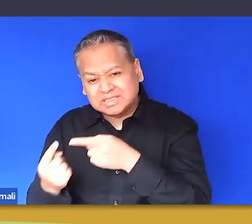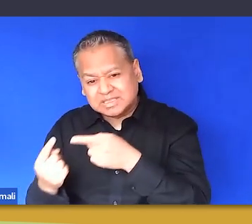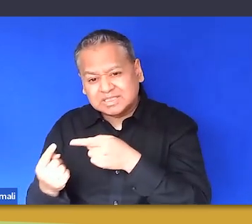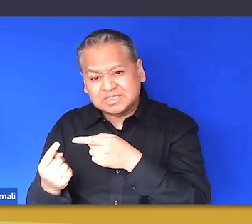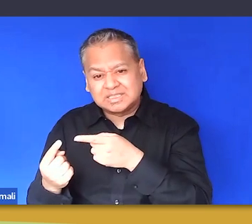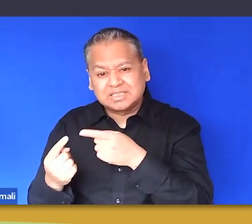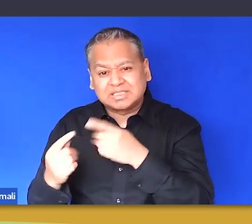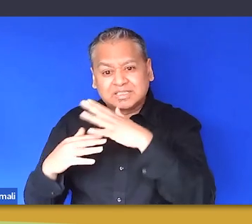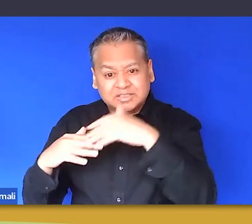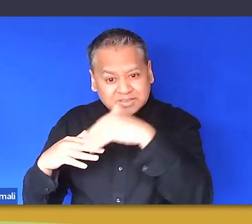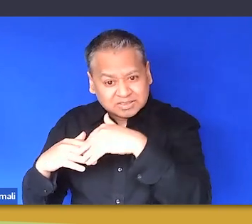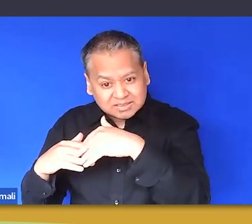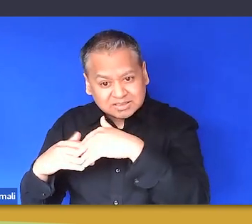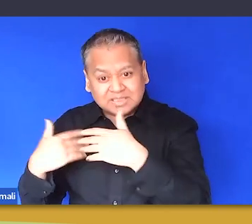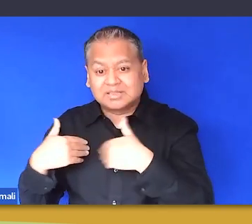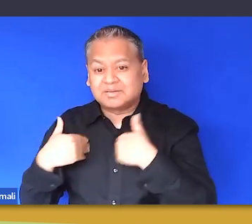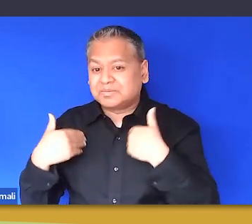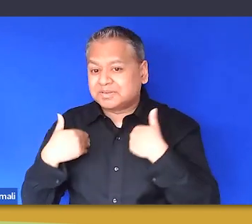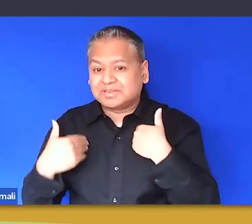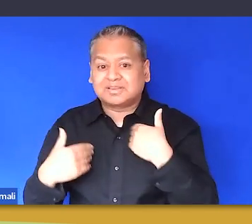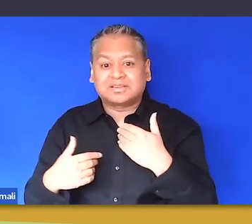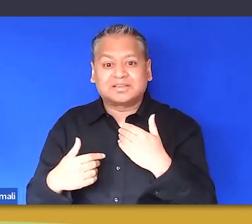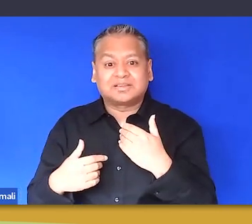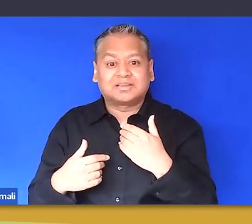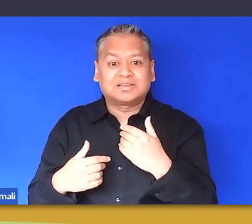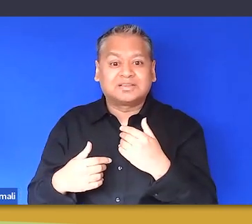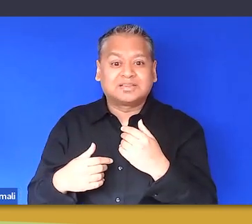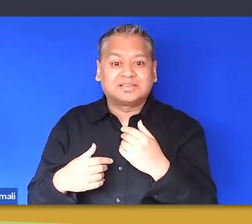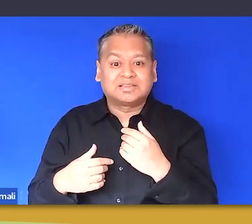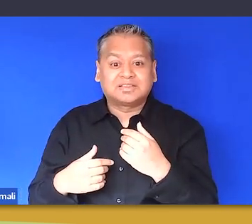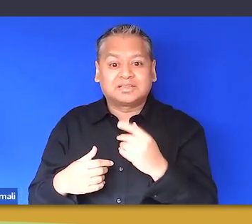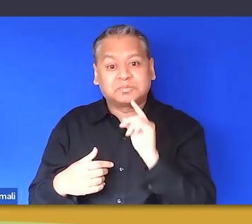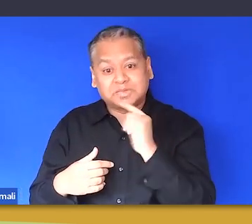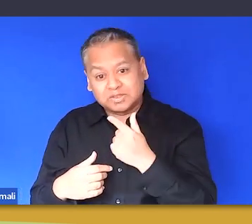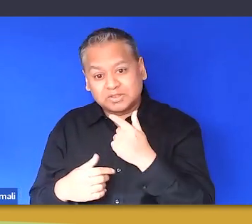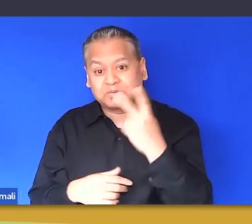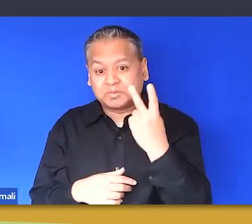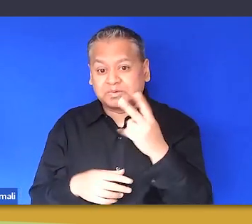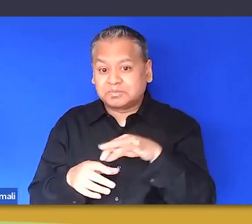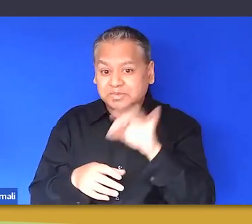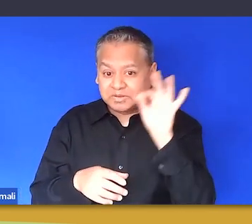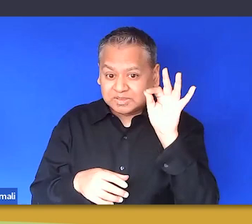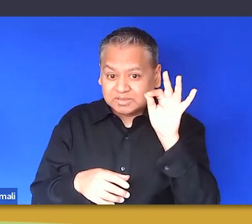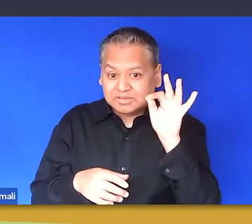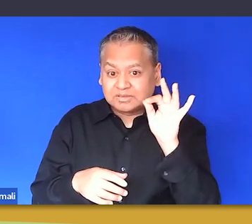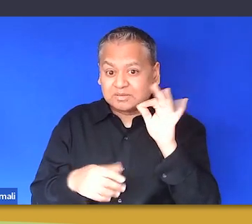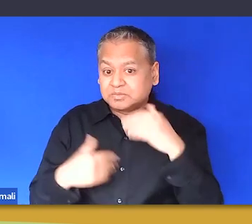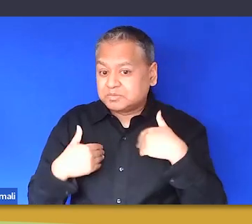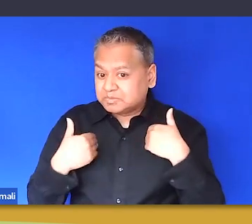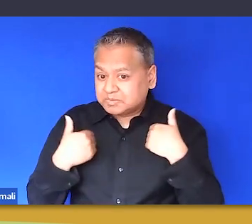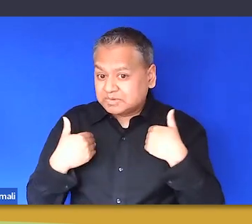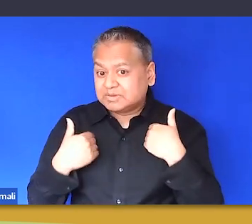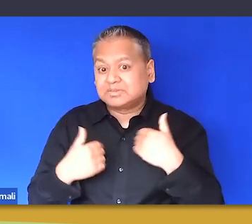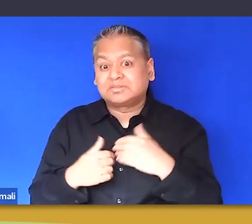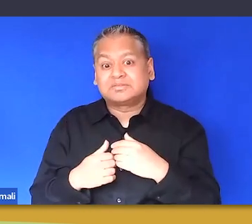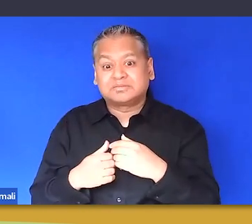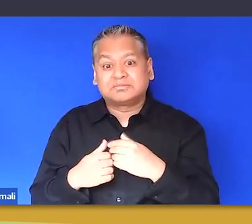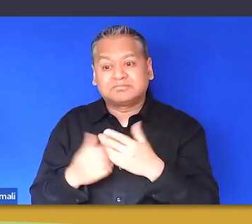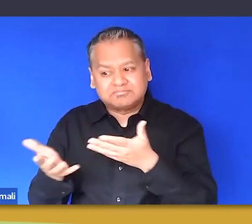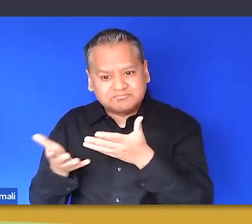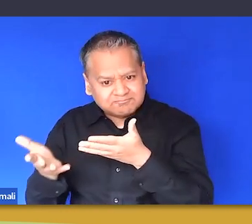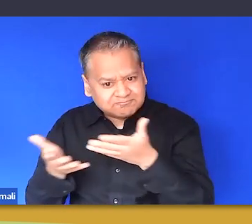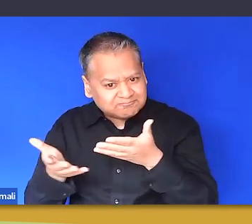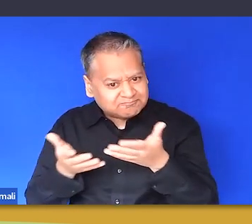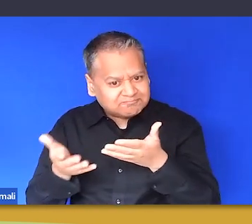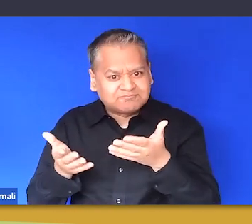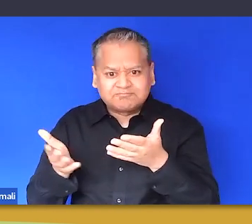access education, and find work. Over the years, she has also worked with many residential school survivors, helping them reconnect to